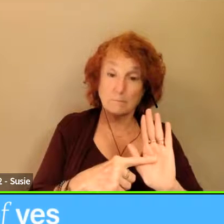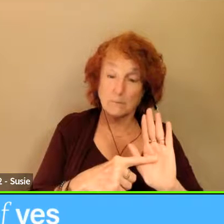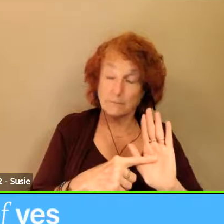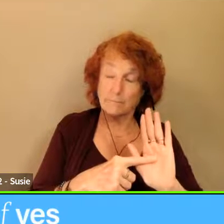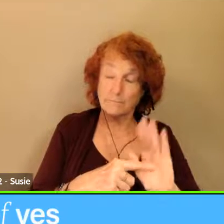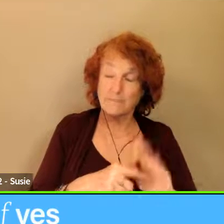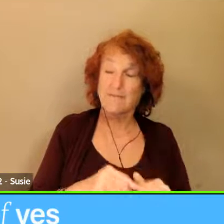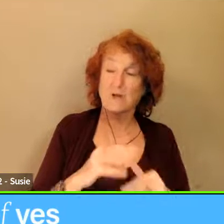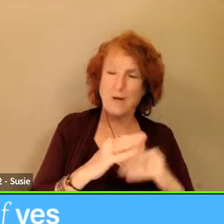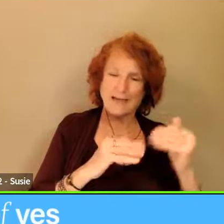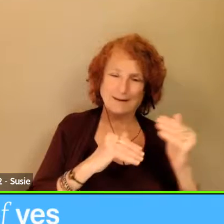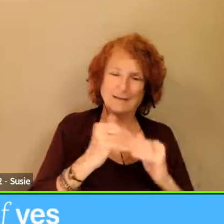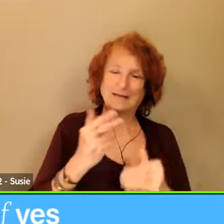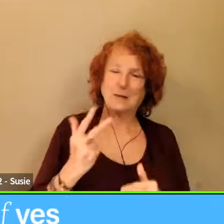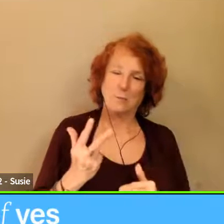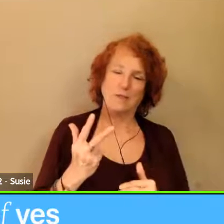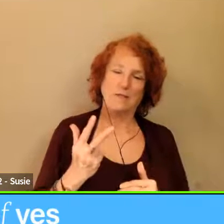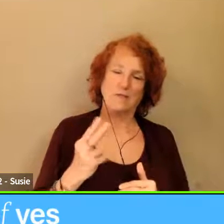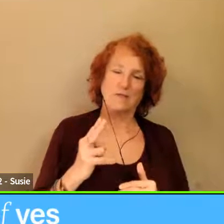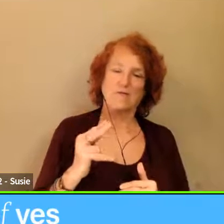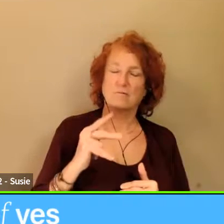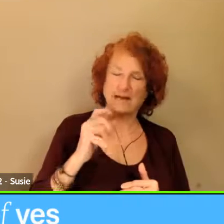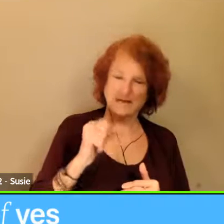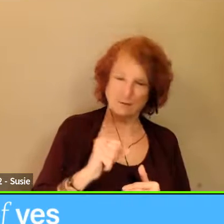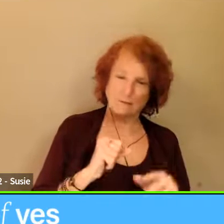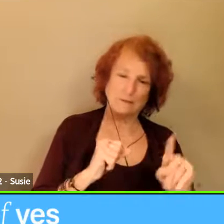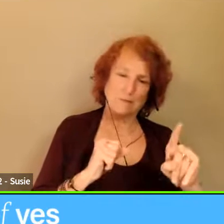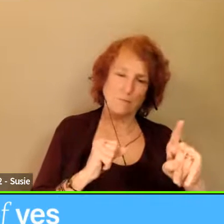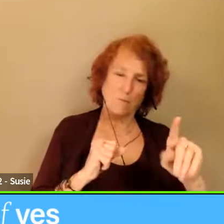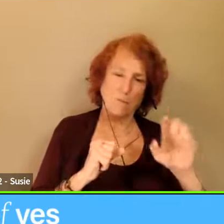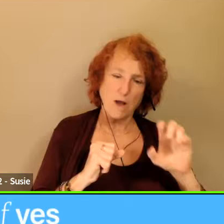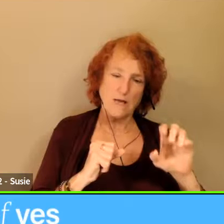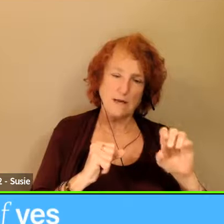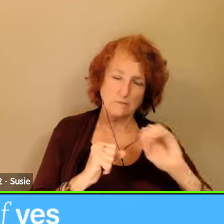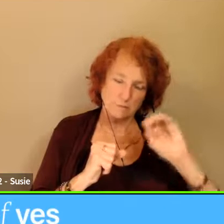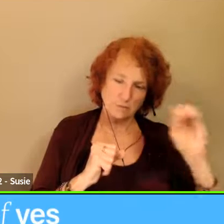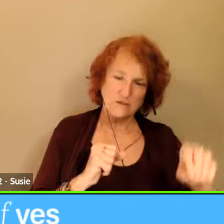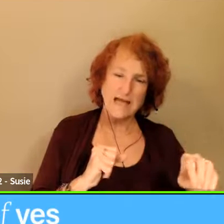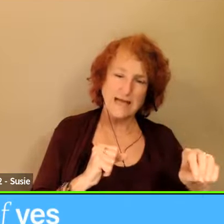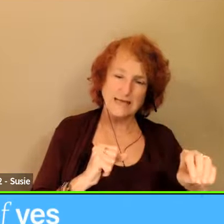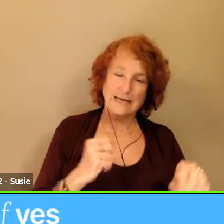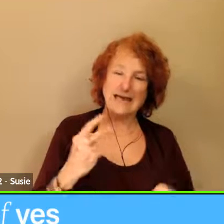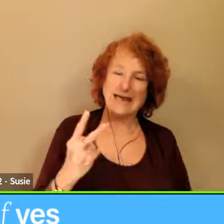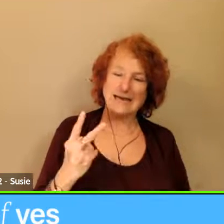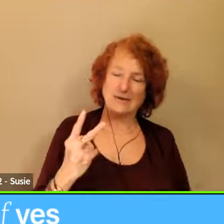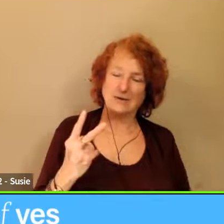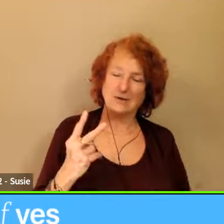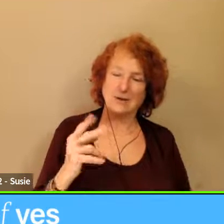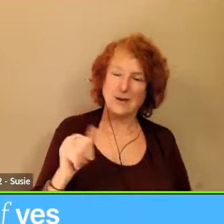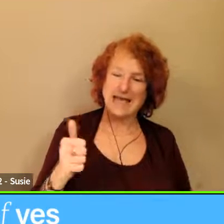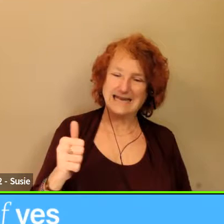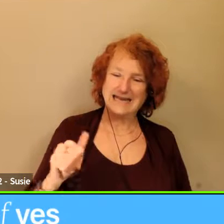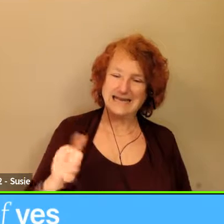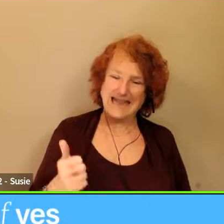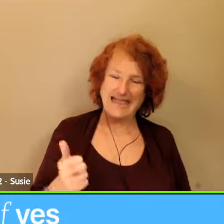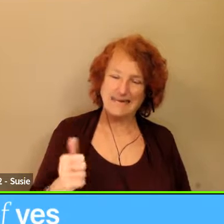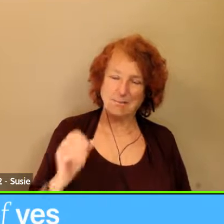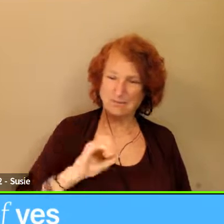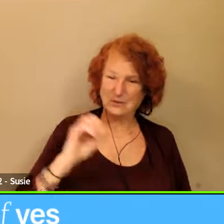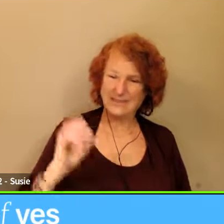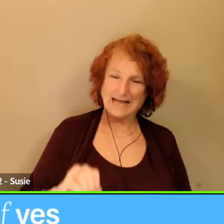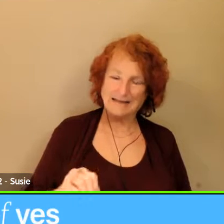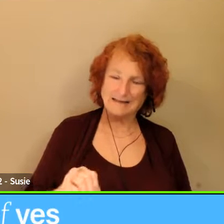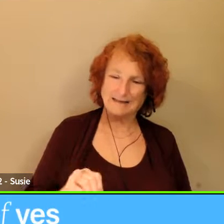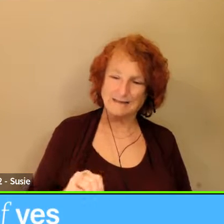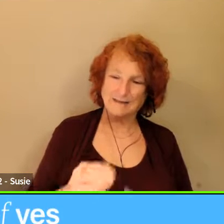a building with 3 units, one at 100% of AMI and 2 units at 10% of AMI, you